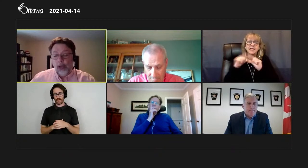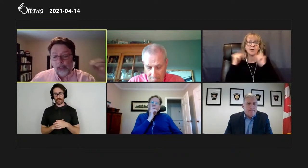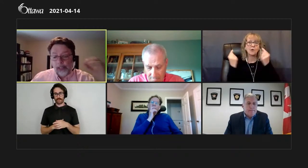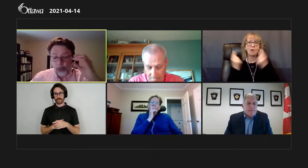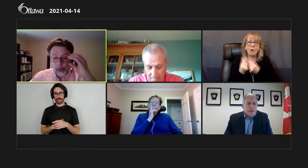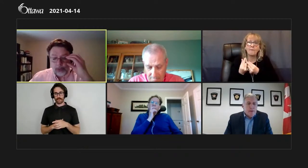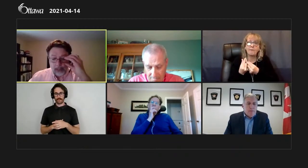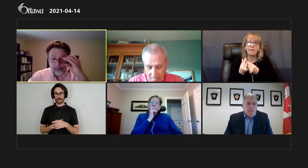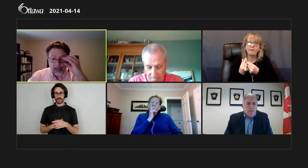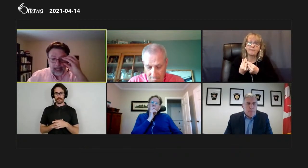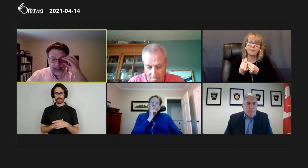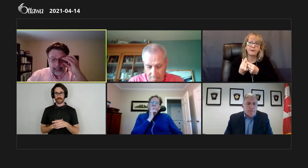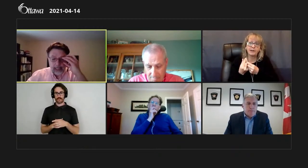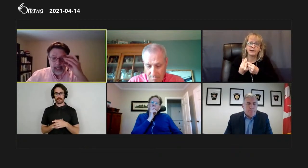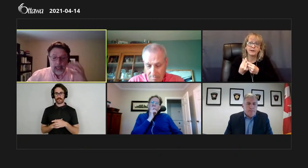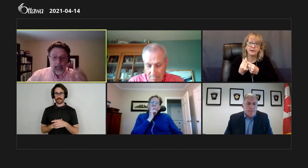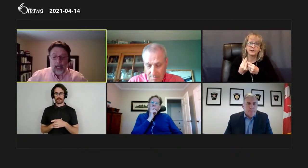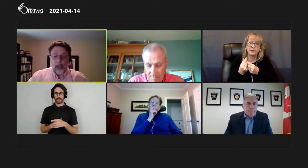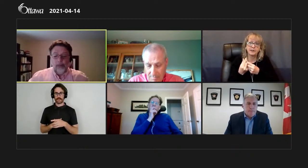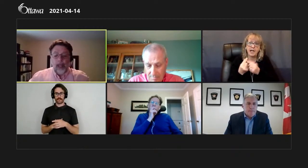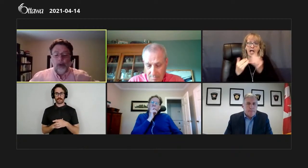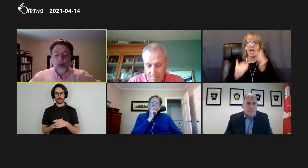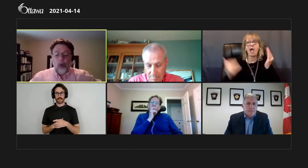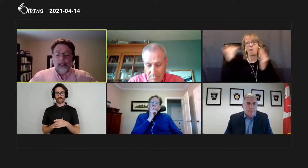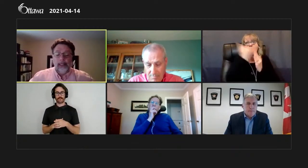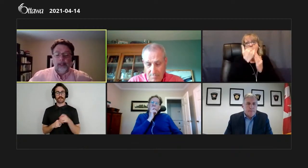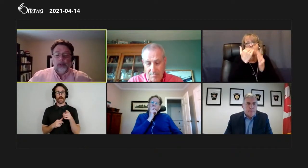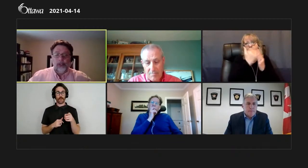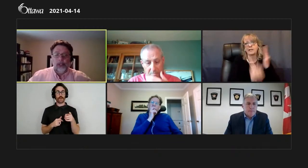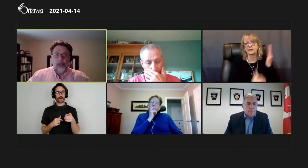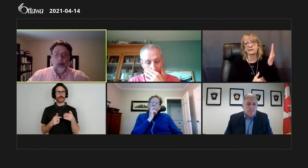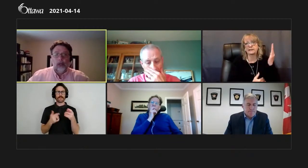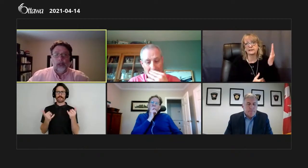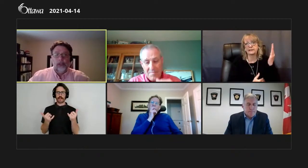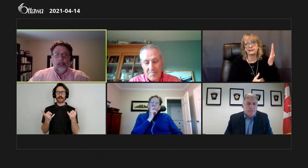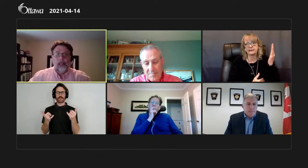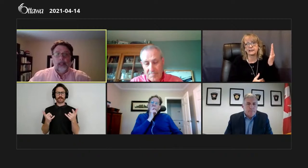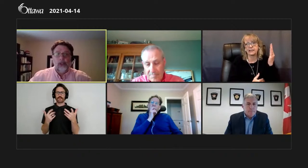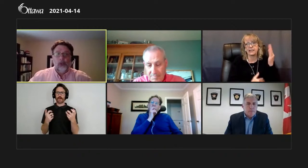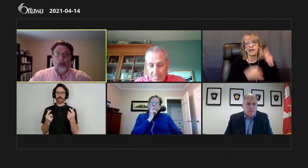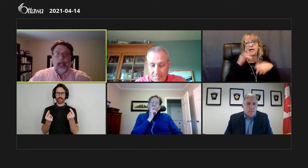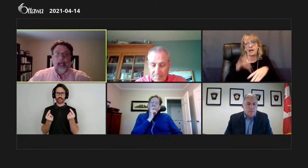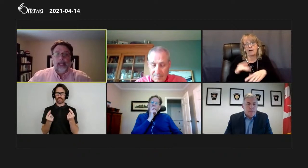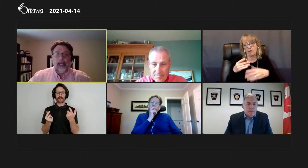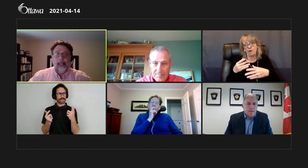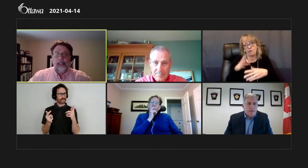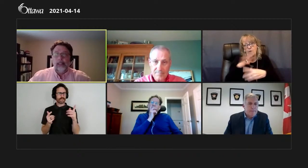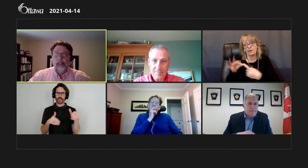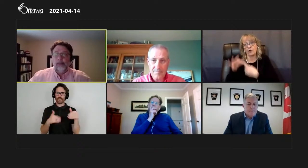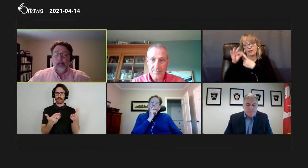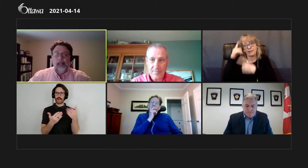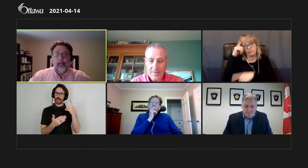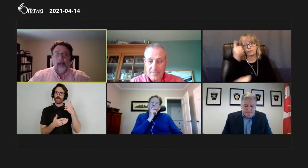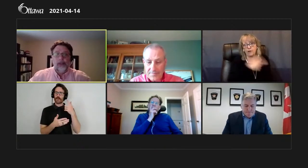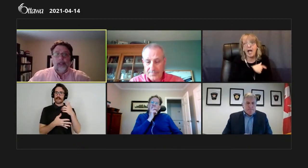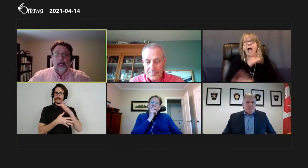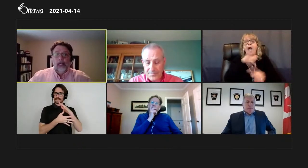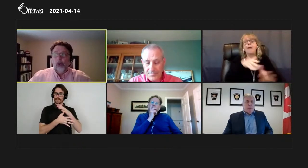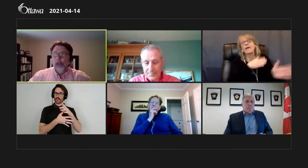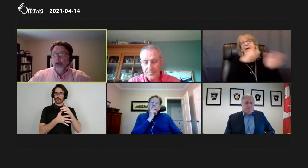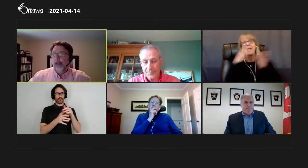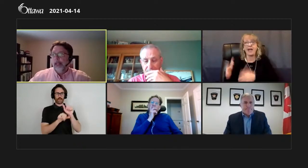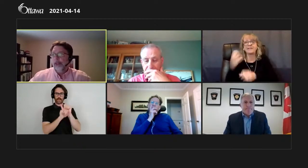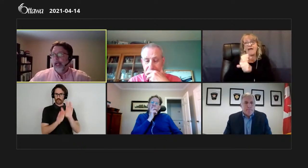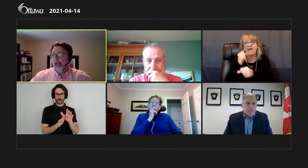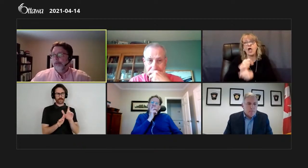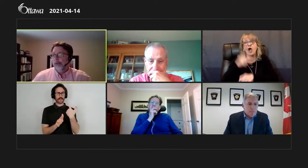top of the list with respect to vaccine. And we were wanting to get to the essential workers as soon as we can, as supply allows. Tony,